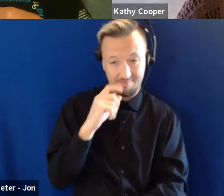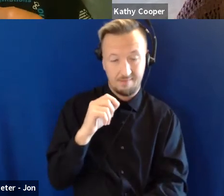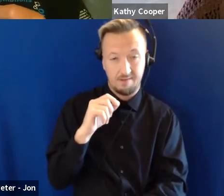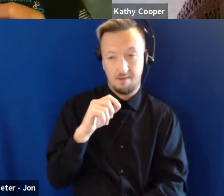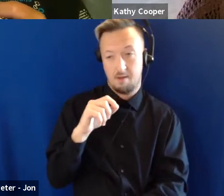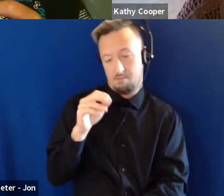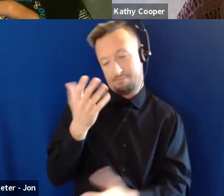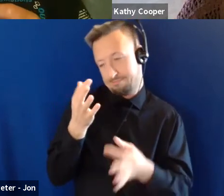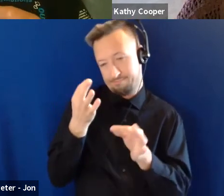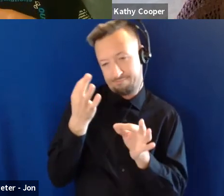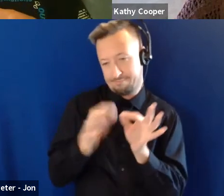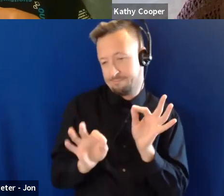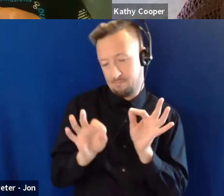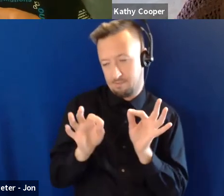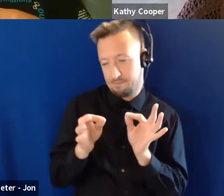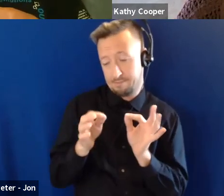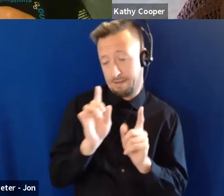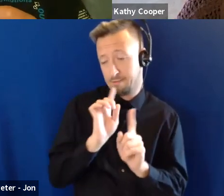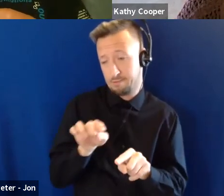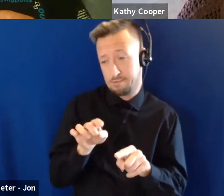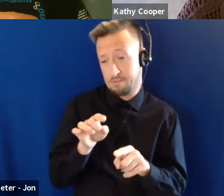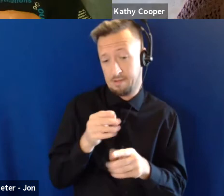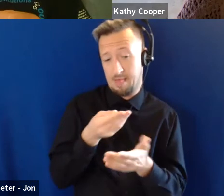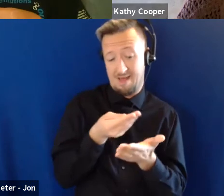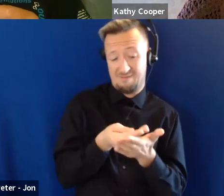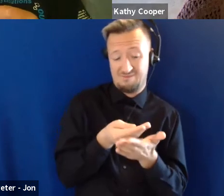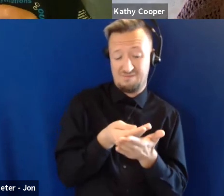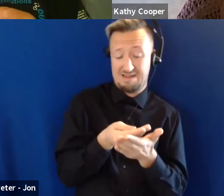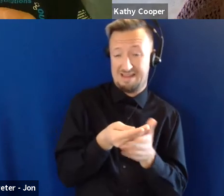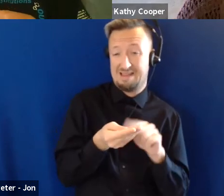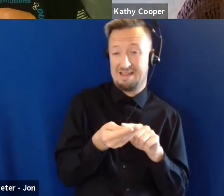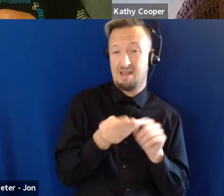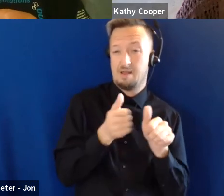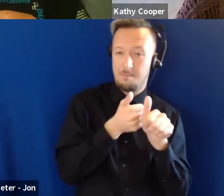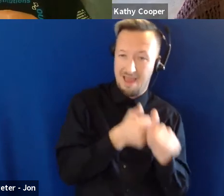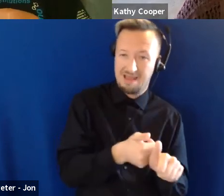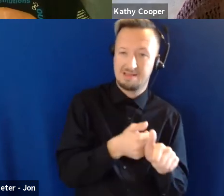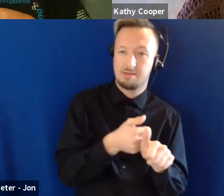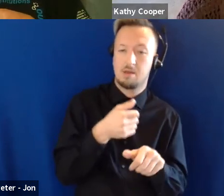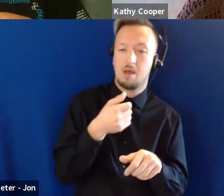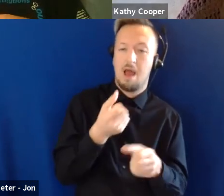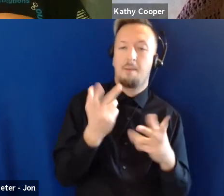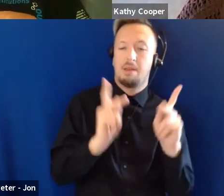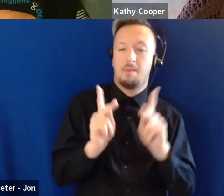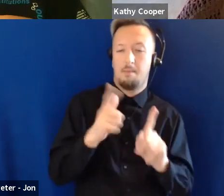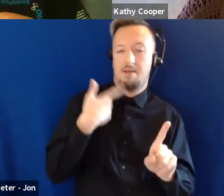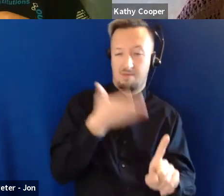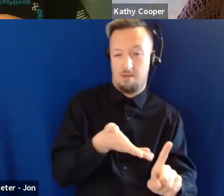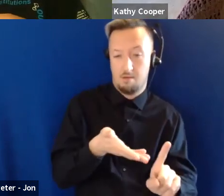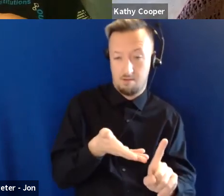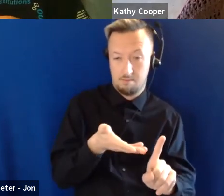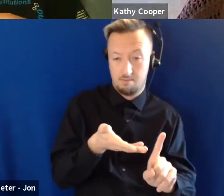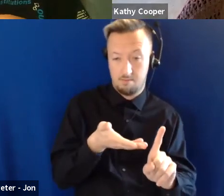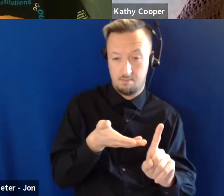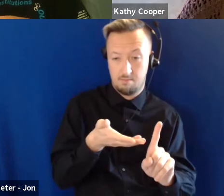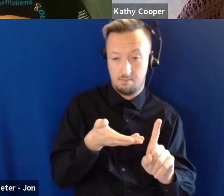Stevie, funding is allocated on the basis of population for the counties that are served